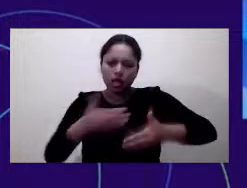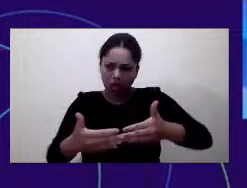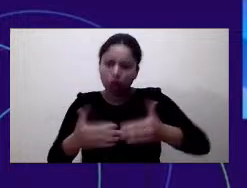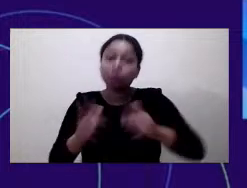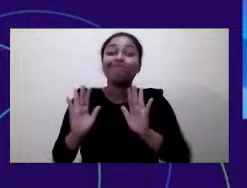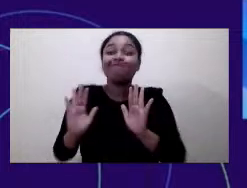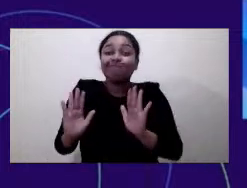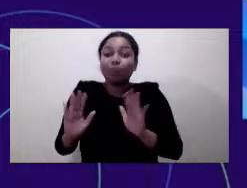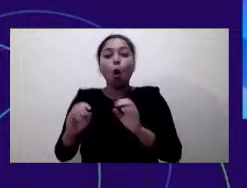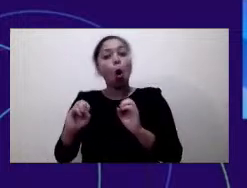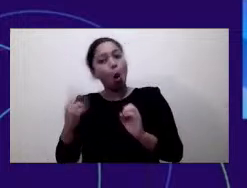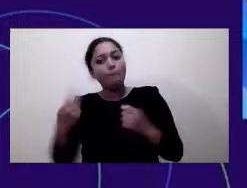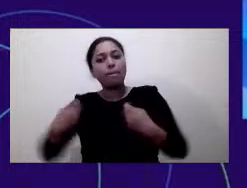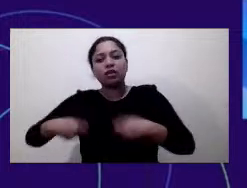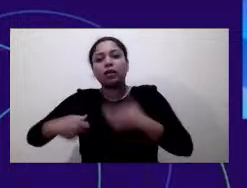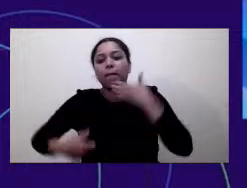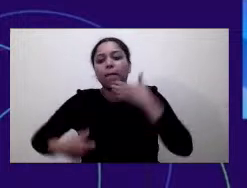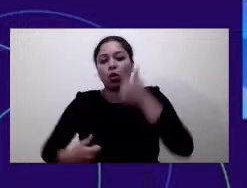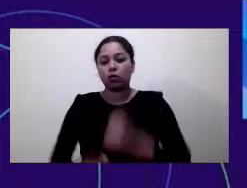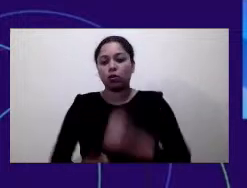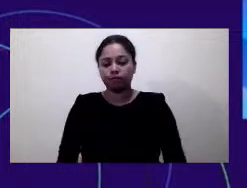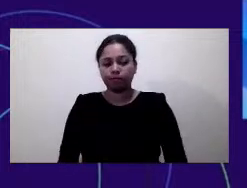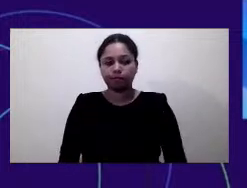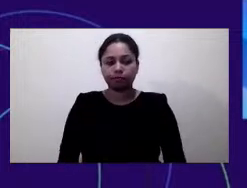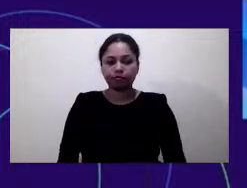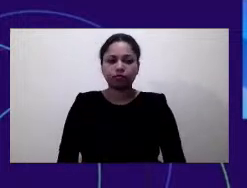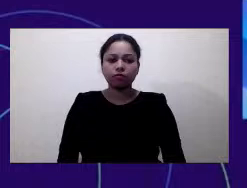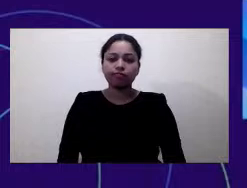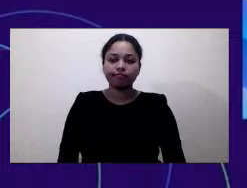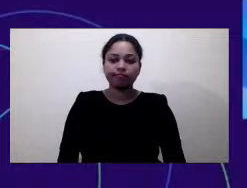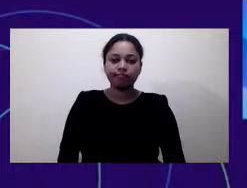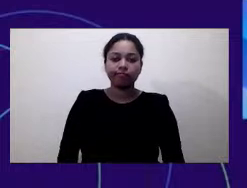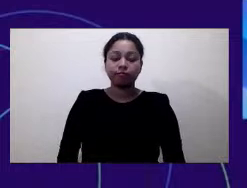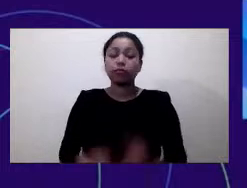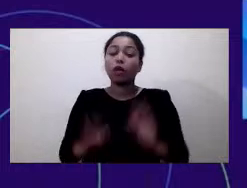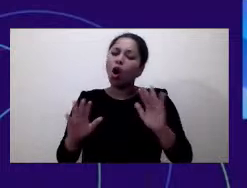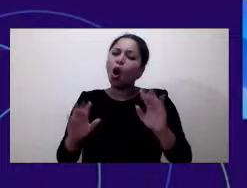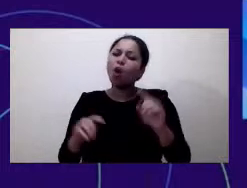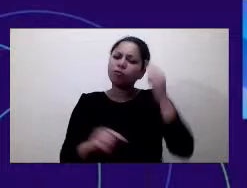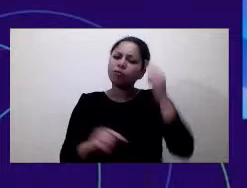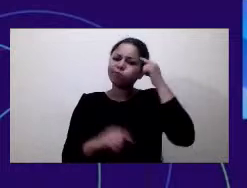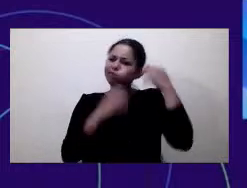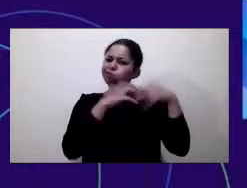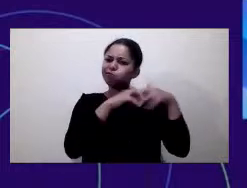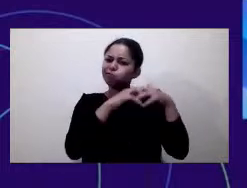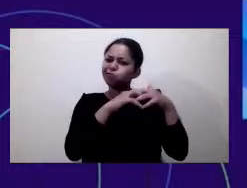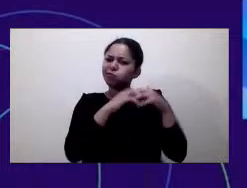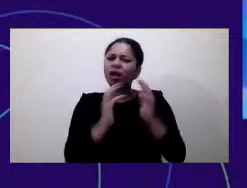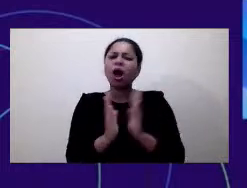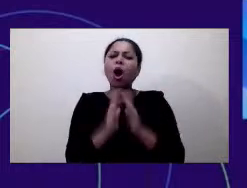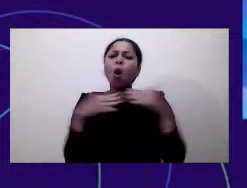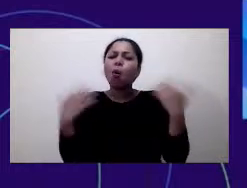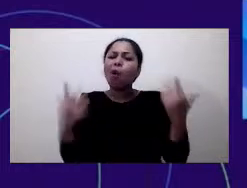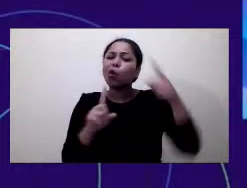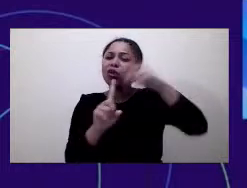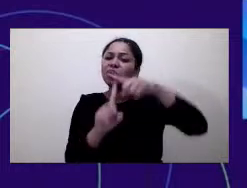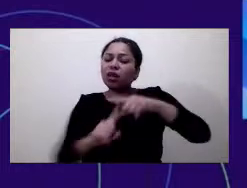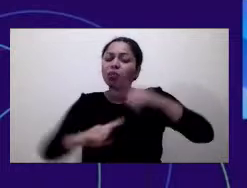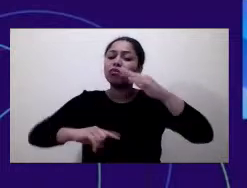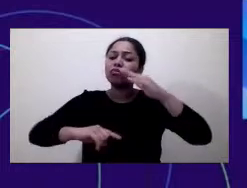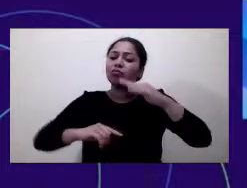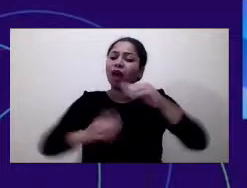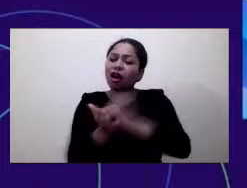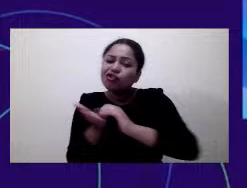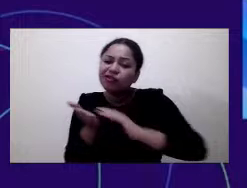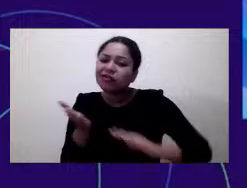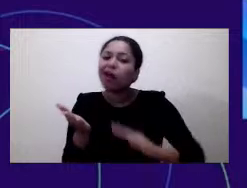So other questions that we need to ask ourselves are these the types of activities and tasks that we use in the classroom